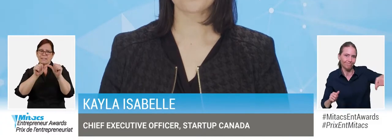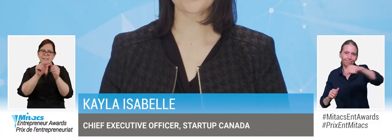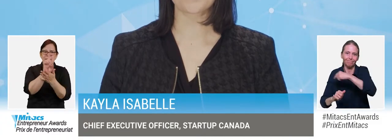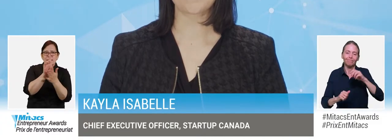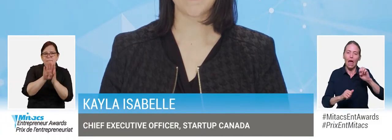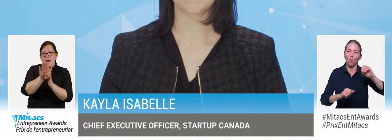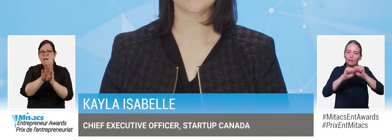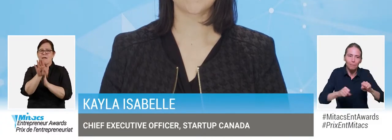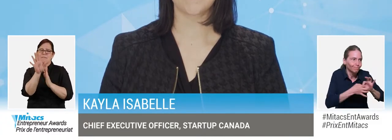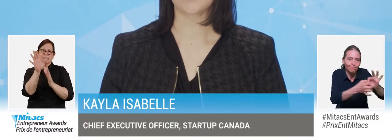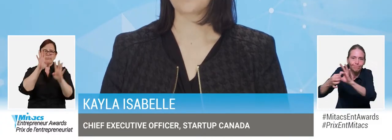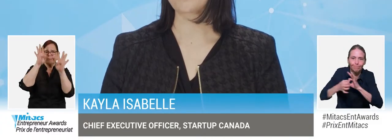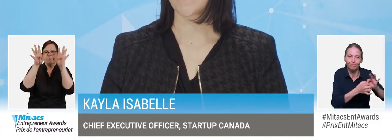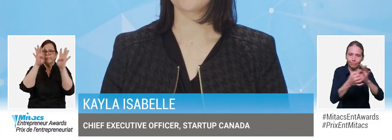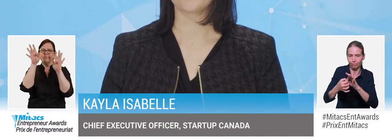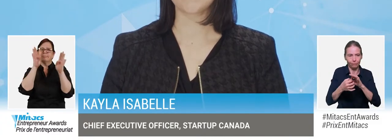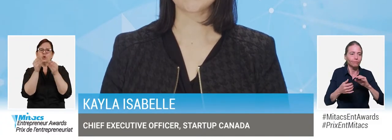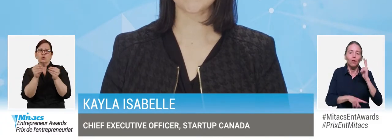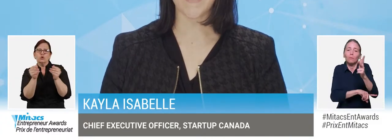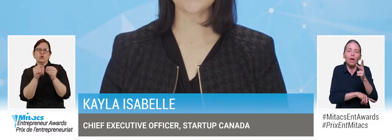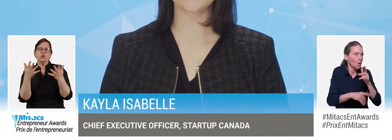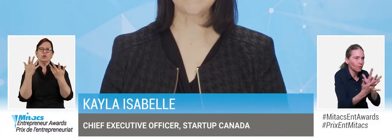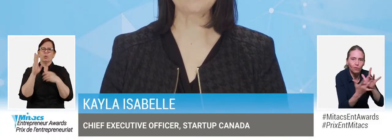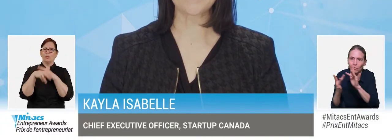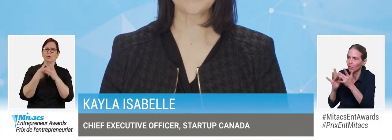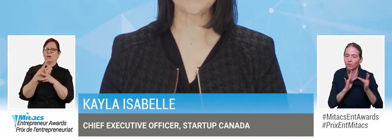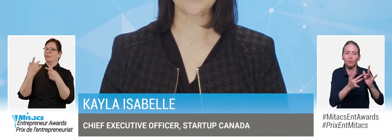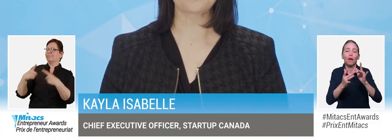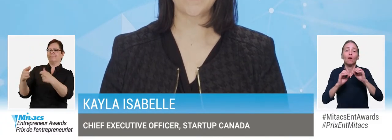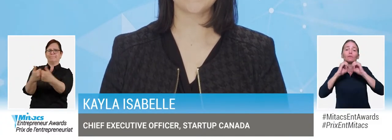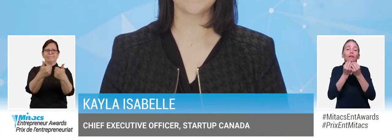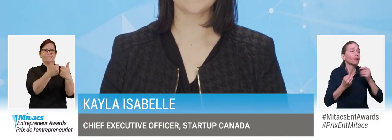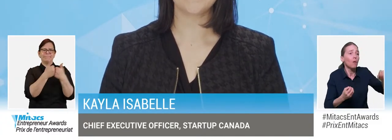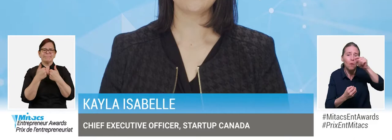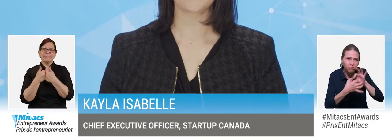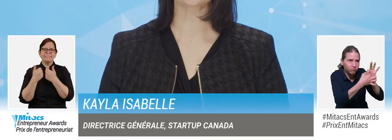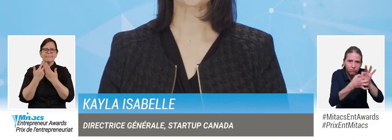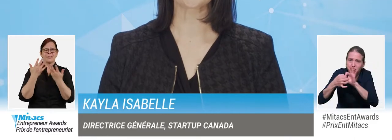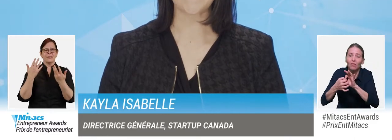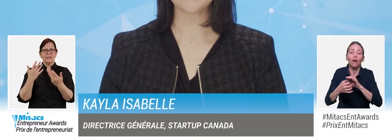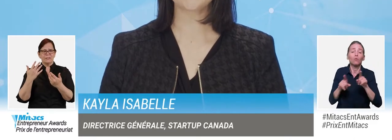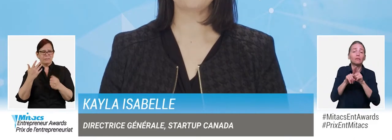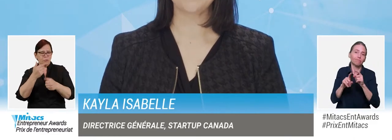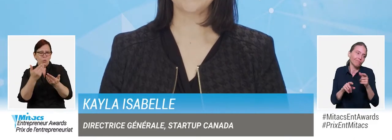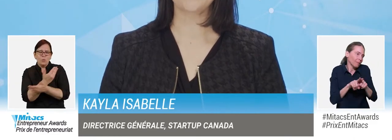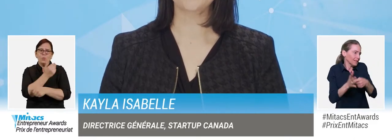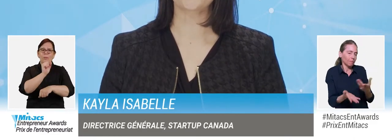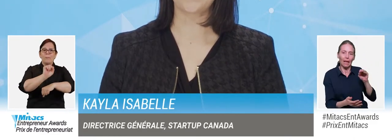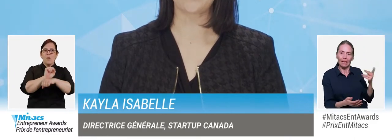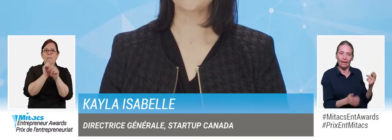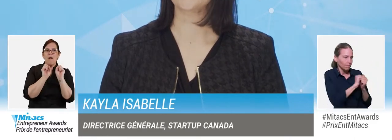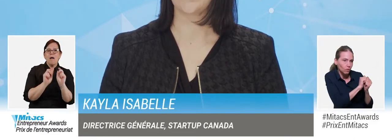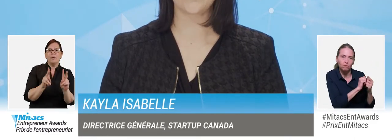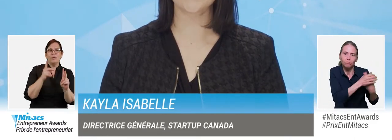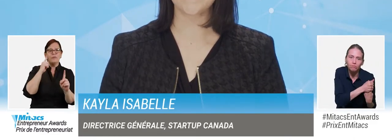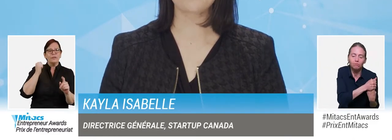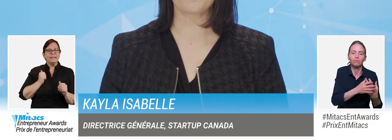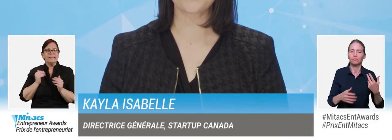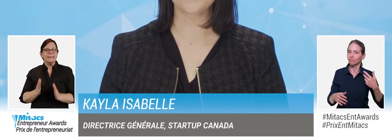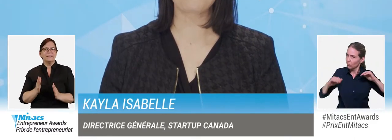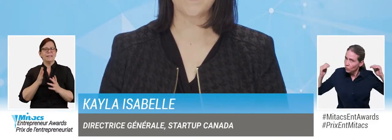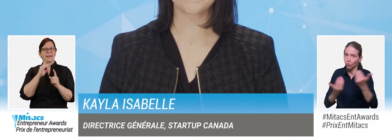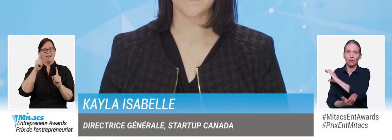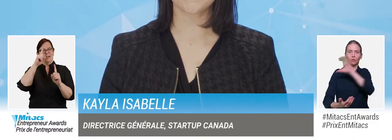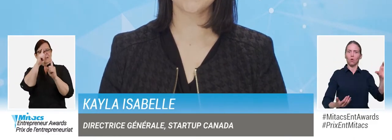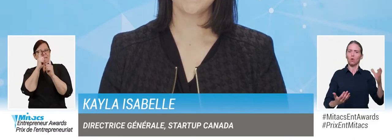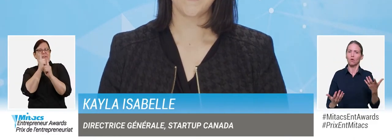for entrepreneurship in Canada and on behalf of the entire team here at Startup Canada, we are delighted to be here joining our long-standing